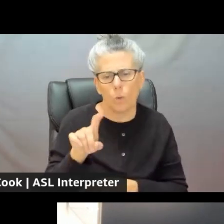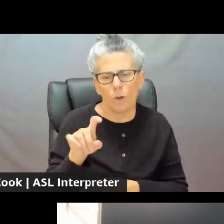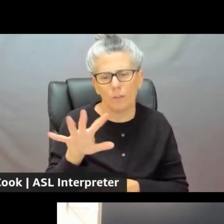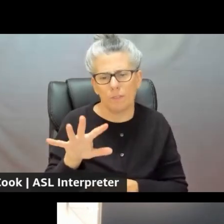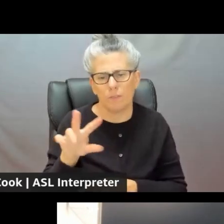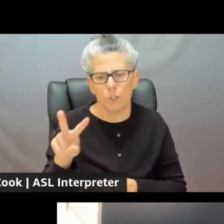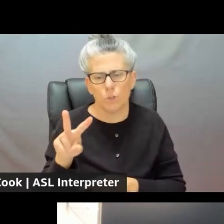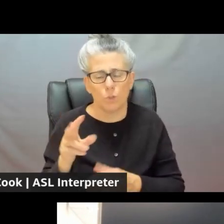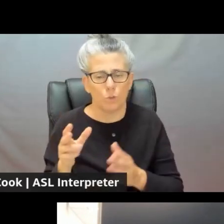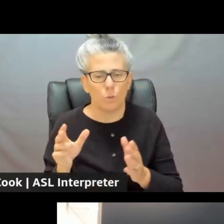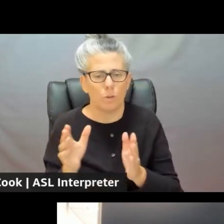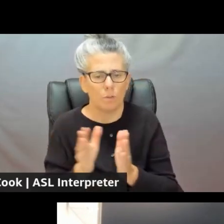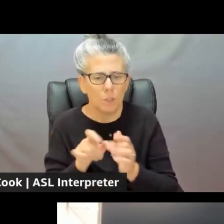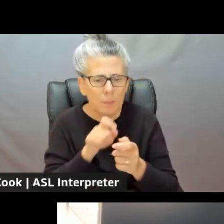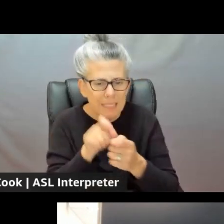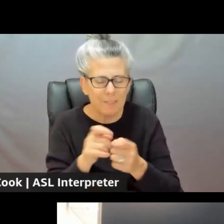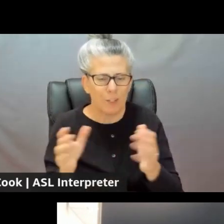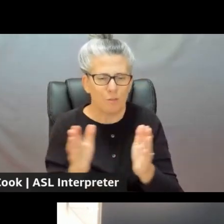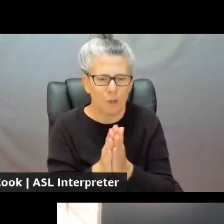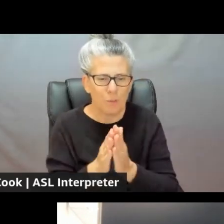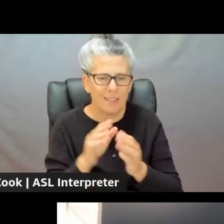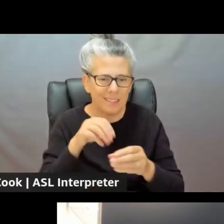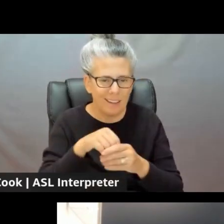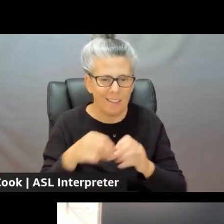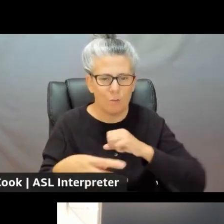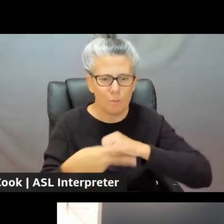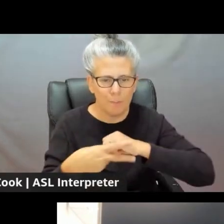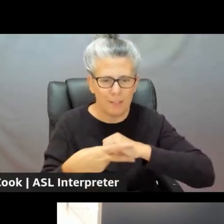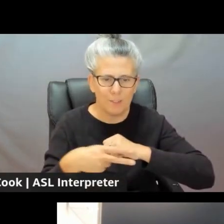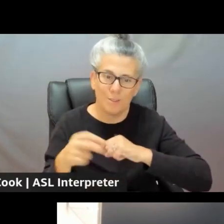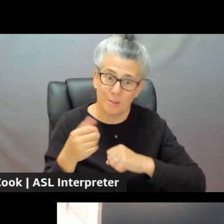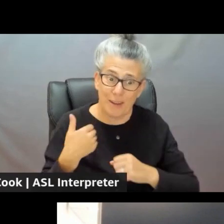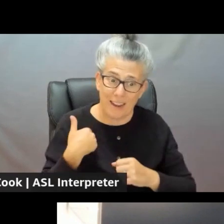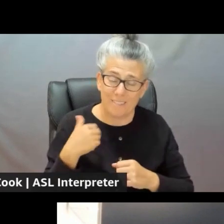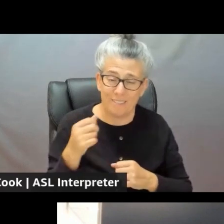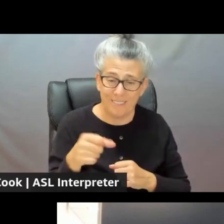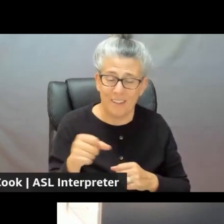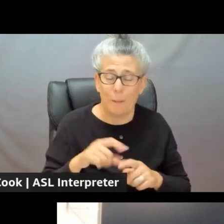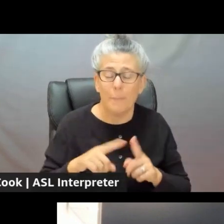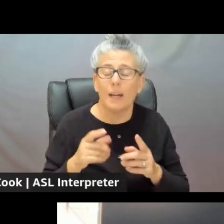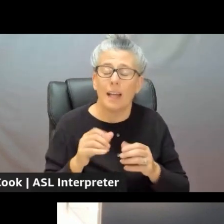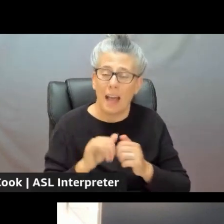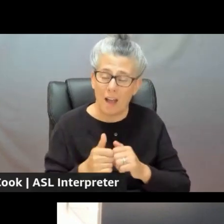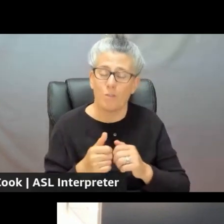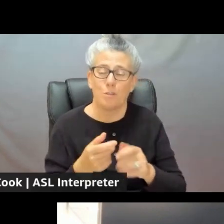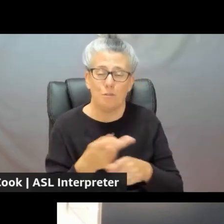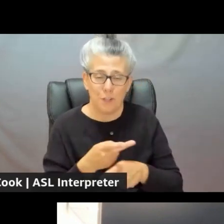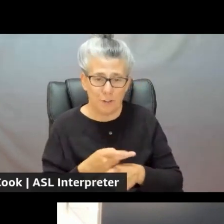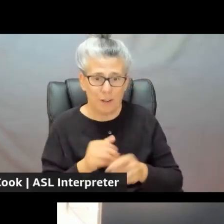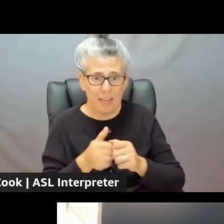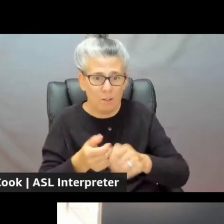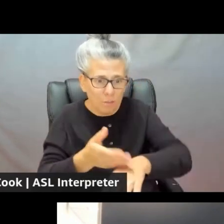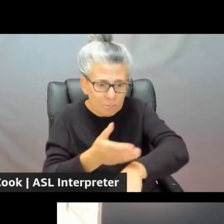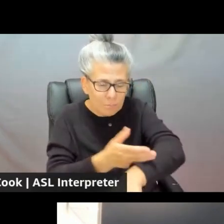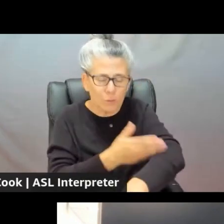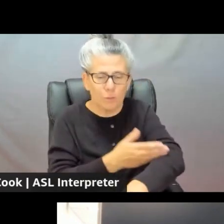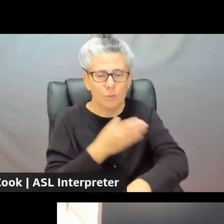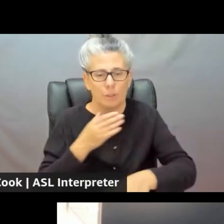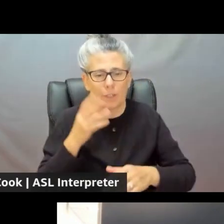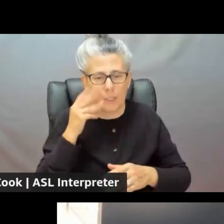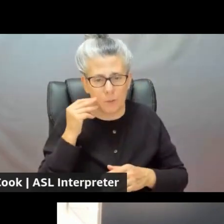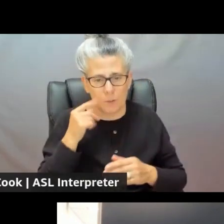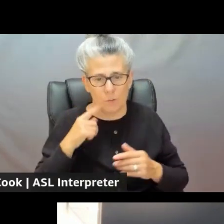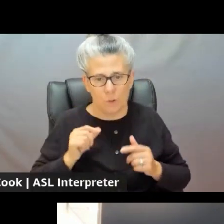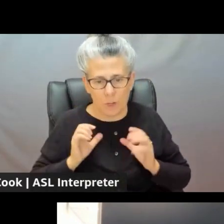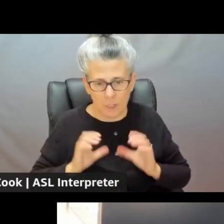of them that we are currently like filtering. We are understanding how to make it better, like talking with our customer, just like understanding what is the